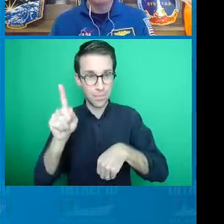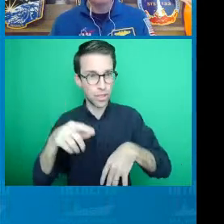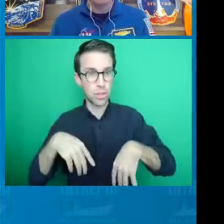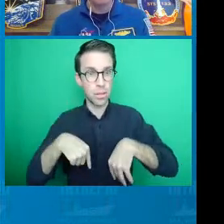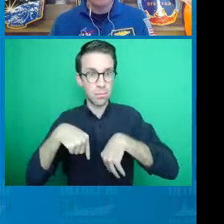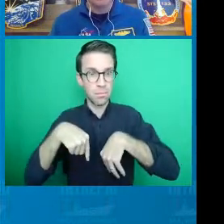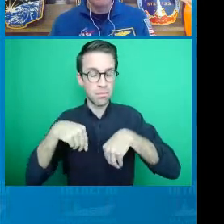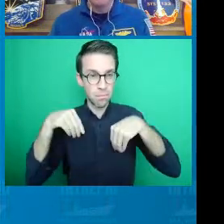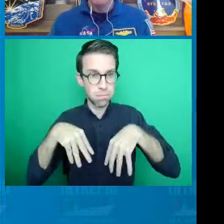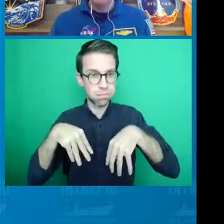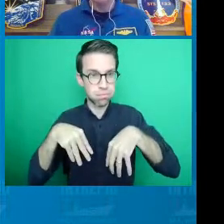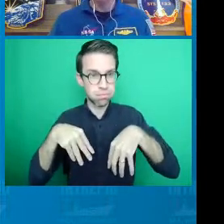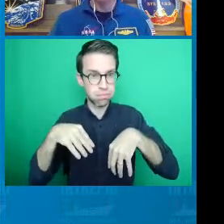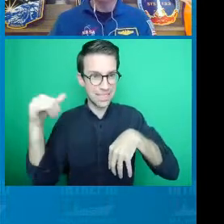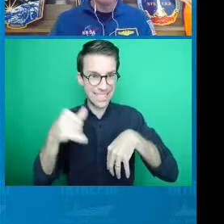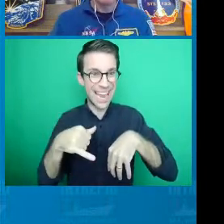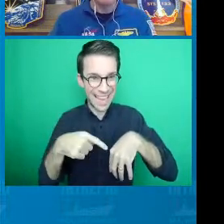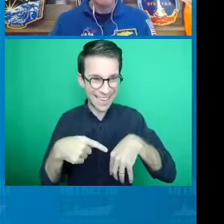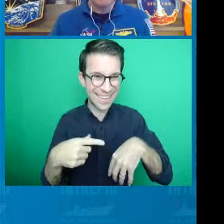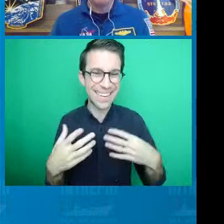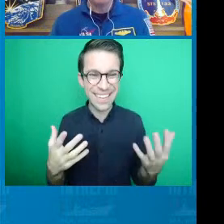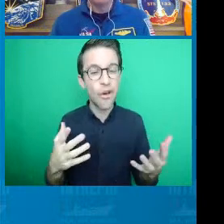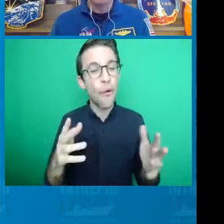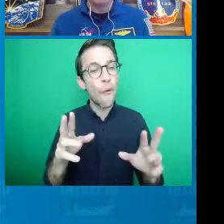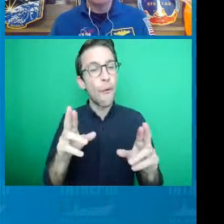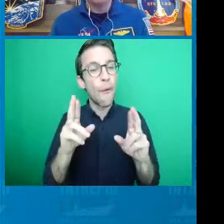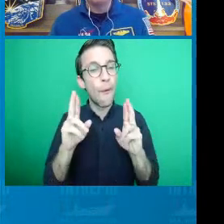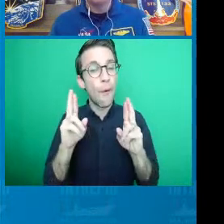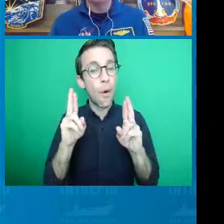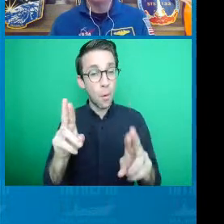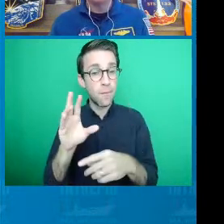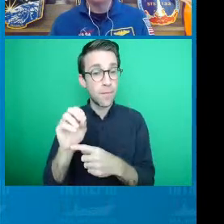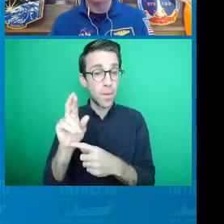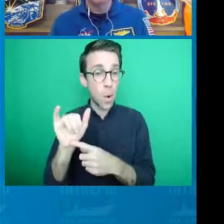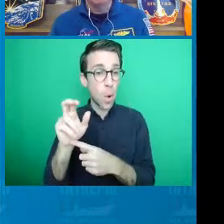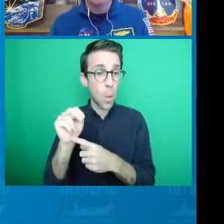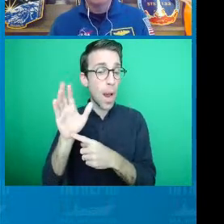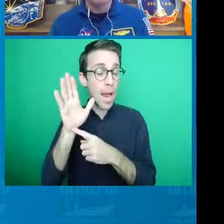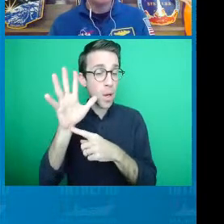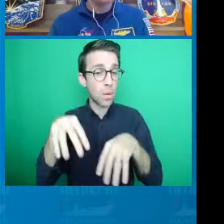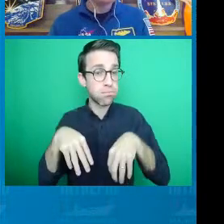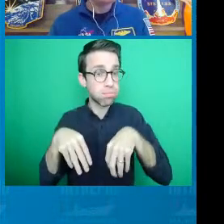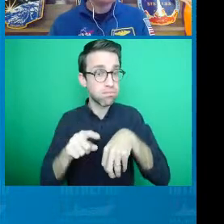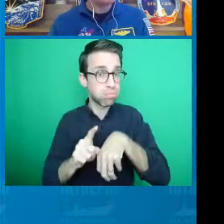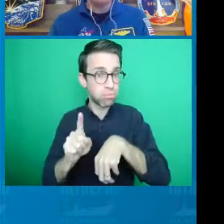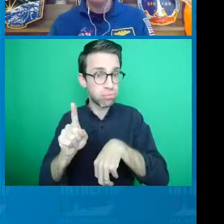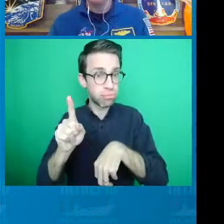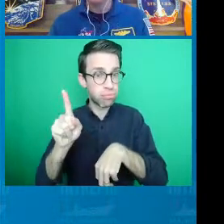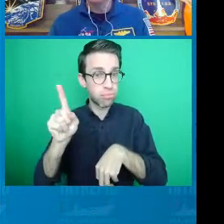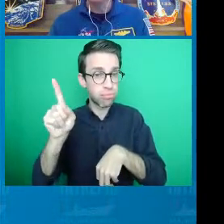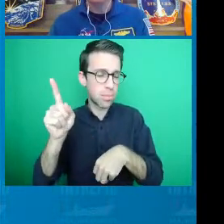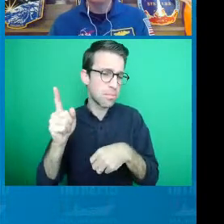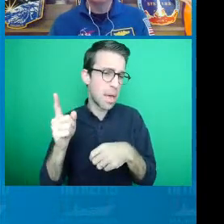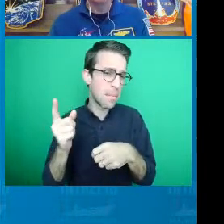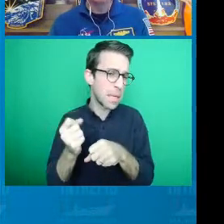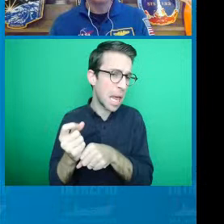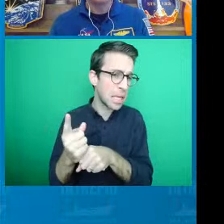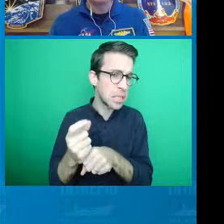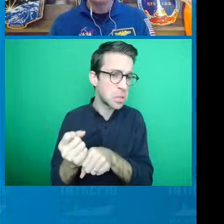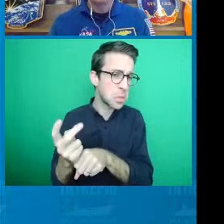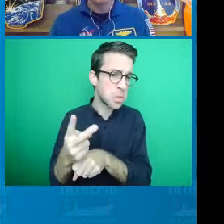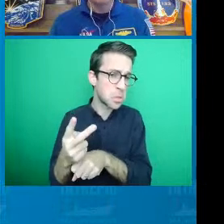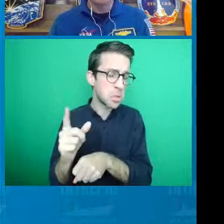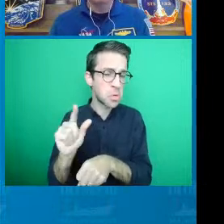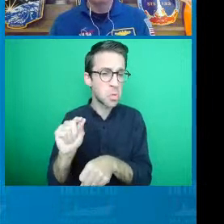launch profile for the Orion, and hopefully we'll get Orion off the ground and into space in the next year or so, 21,